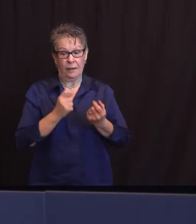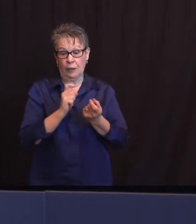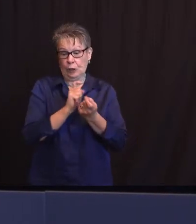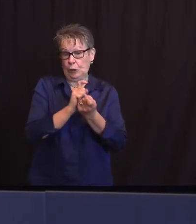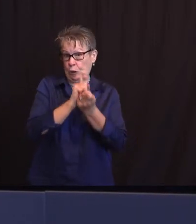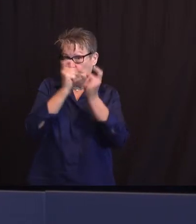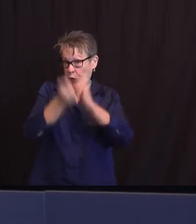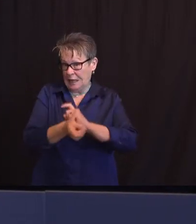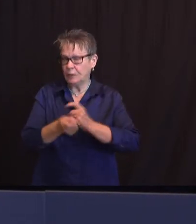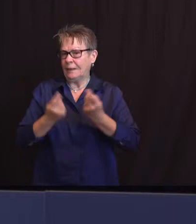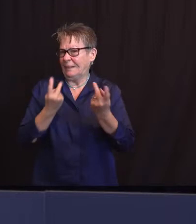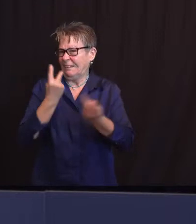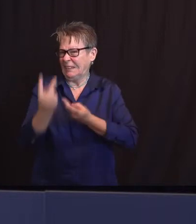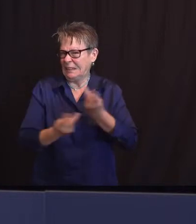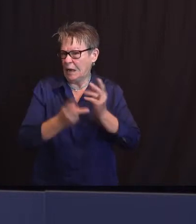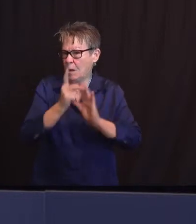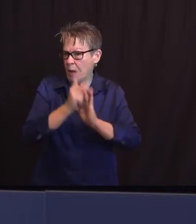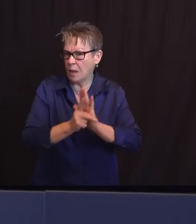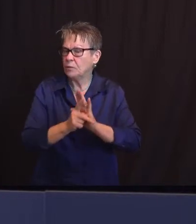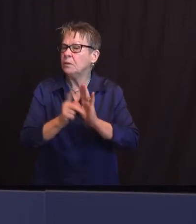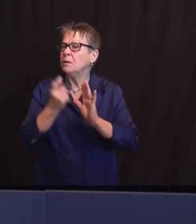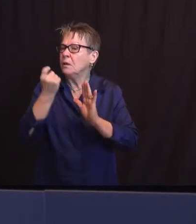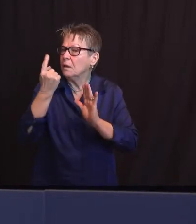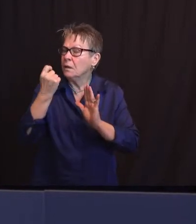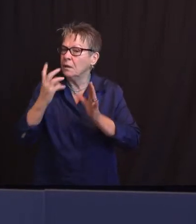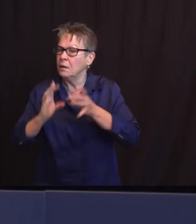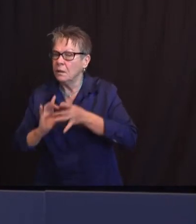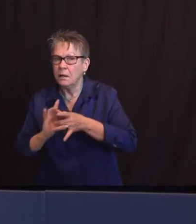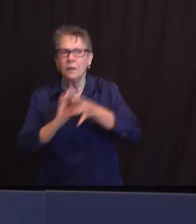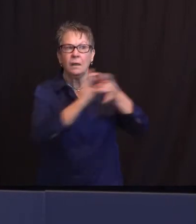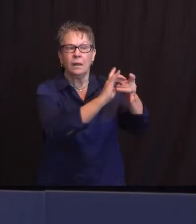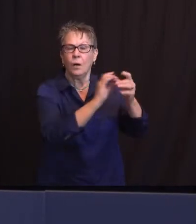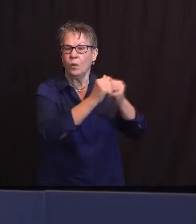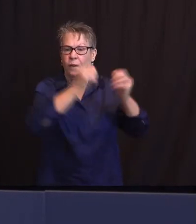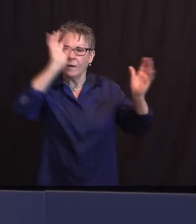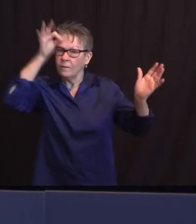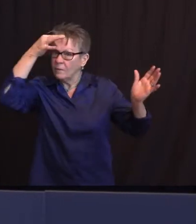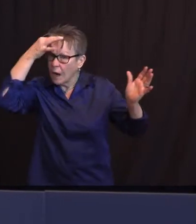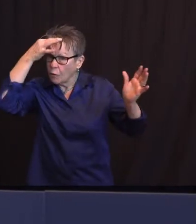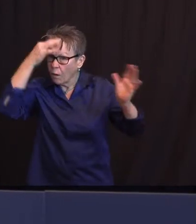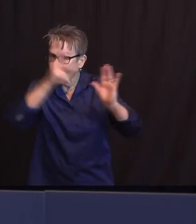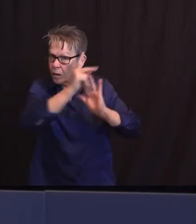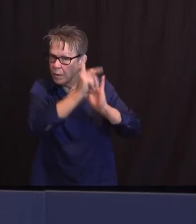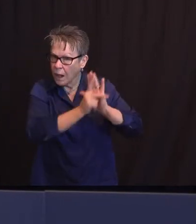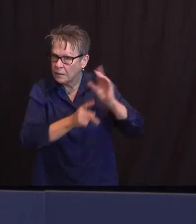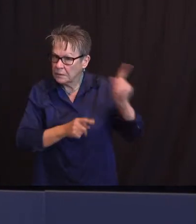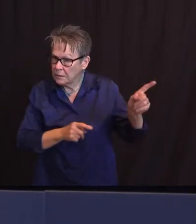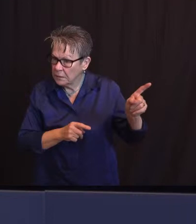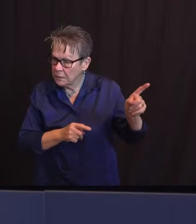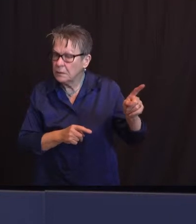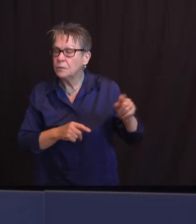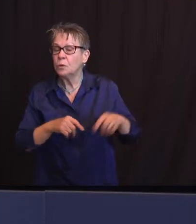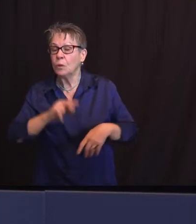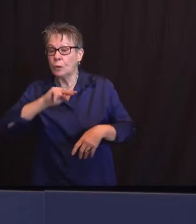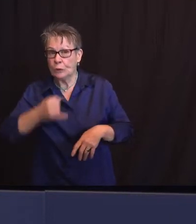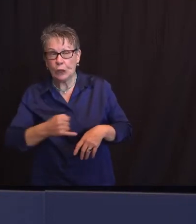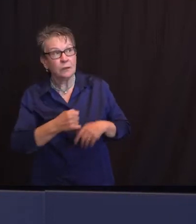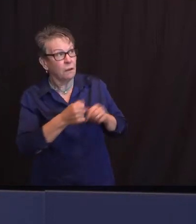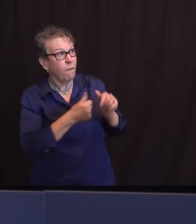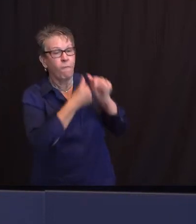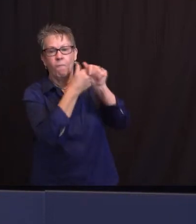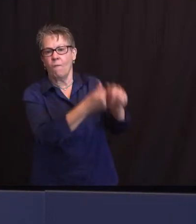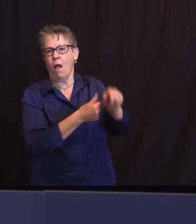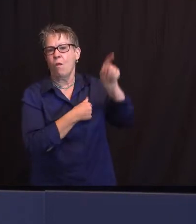with CMS and CDC. As the governor stated, New Jersey is adopting the new federal visitation guidance, which allows